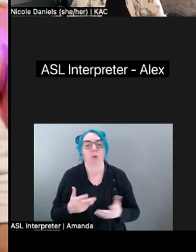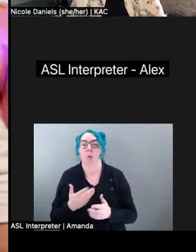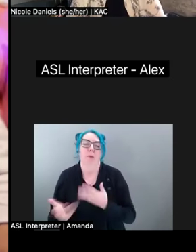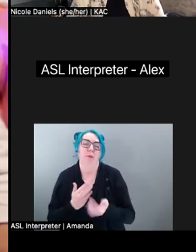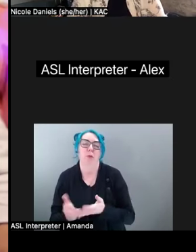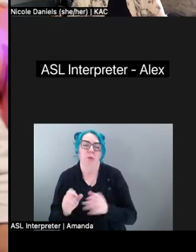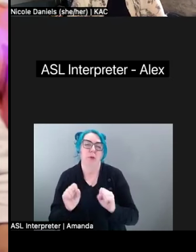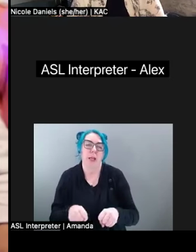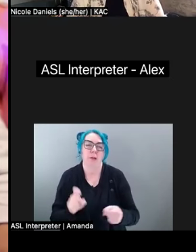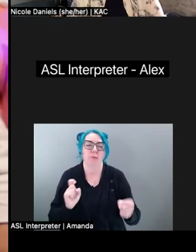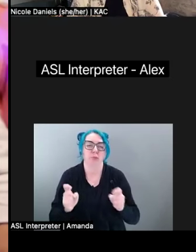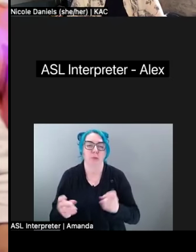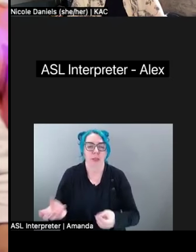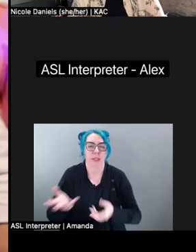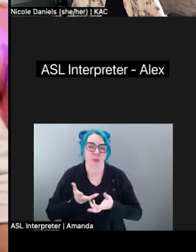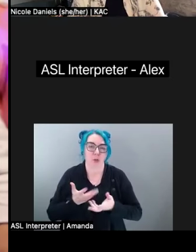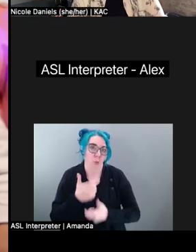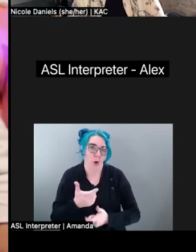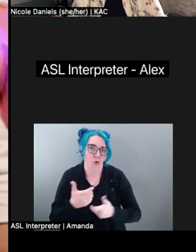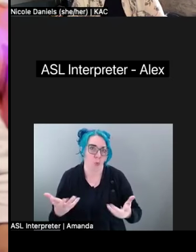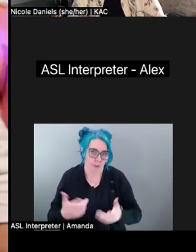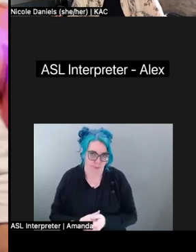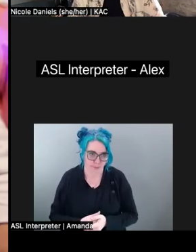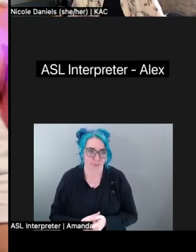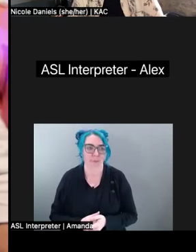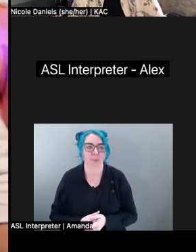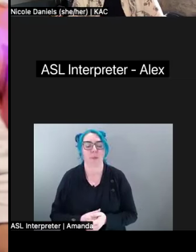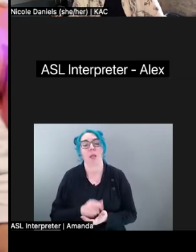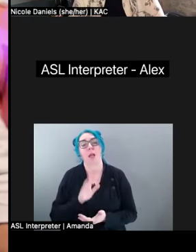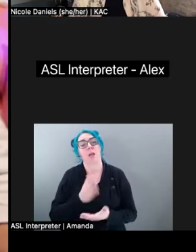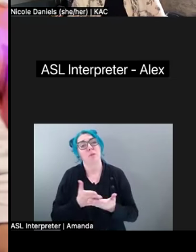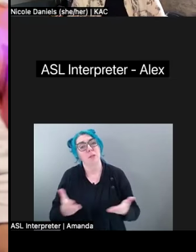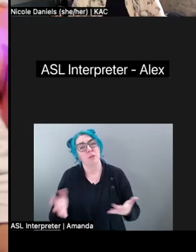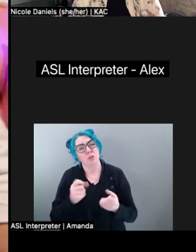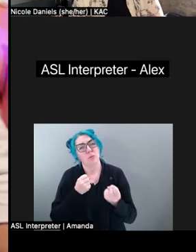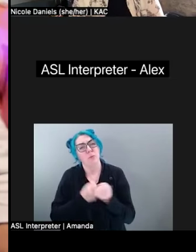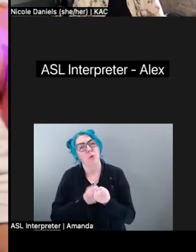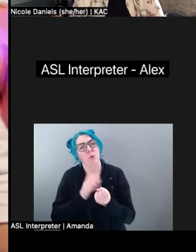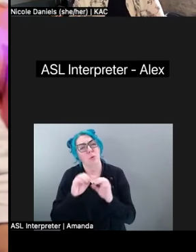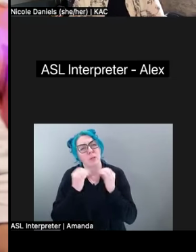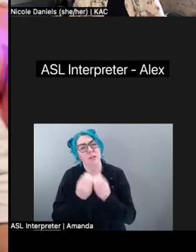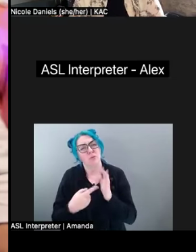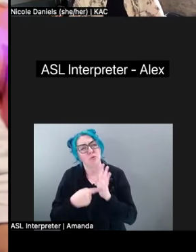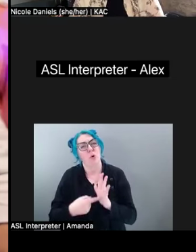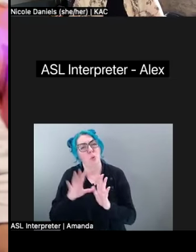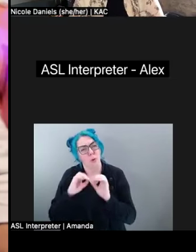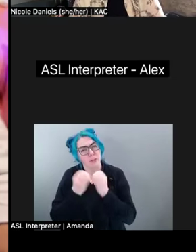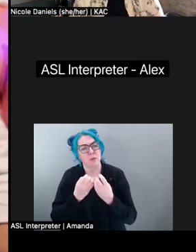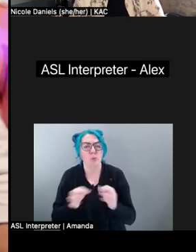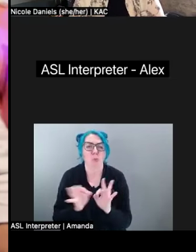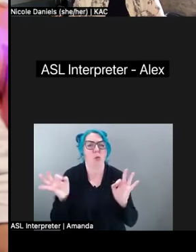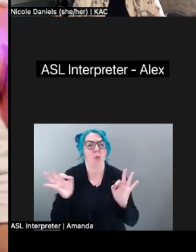Your supplementary materials should illustrate the artistic merit and impact of your organization. They should be relevant to your